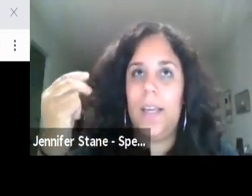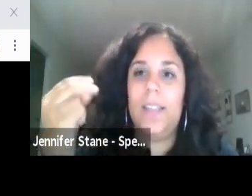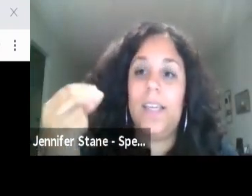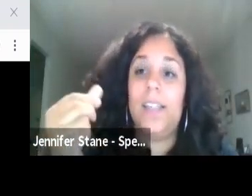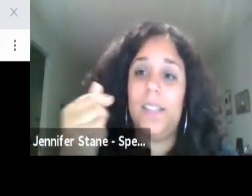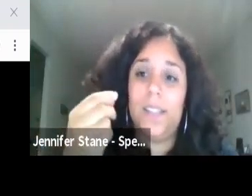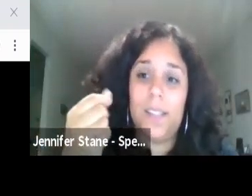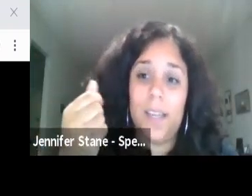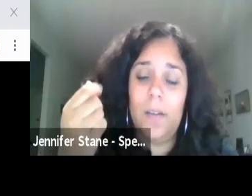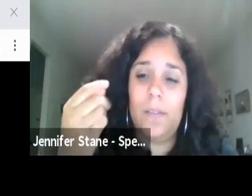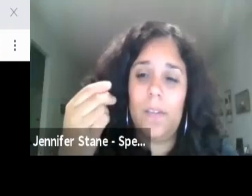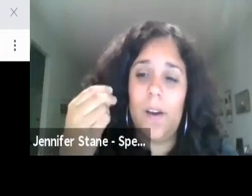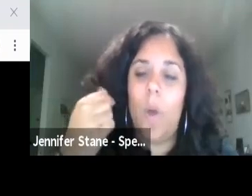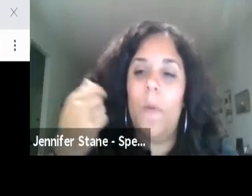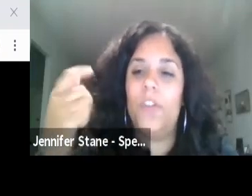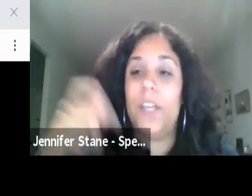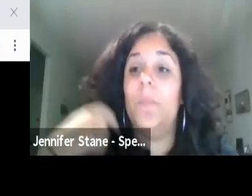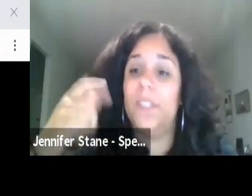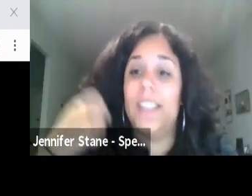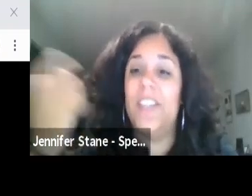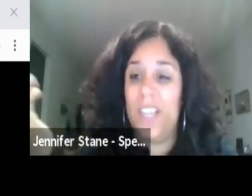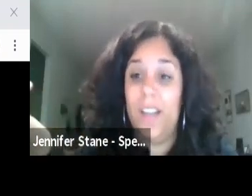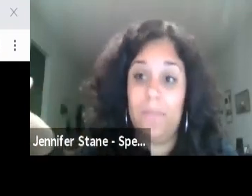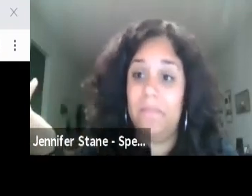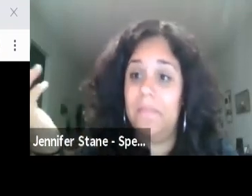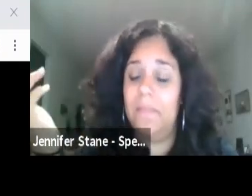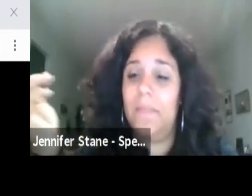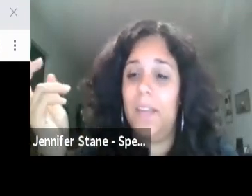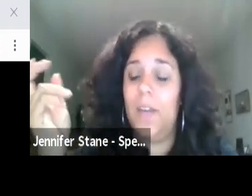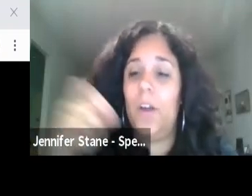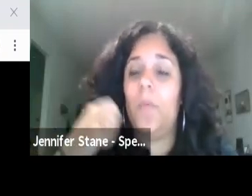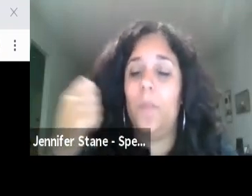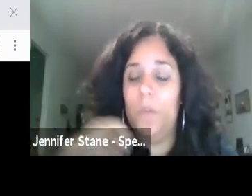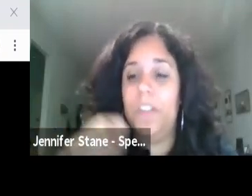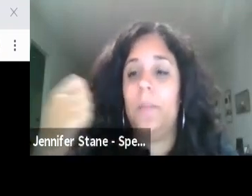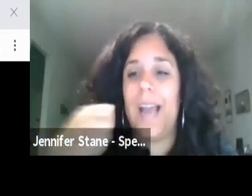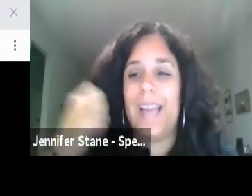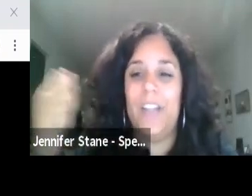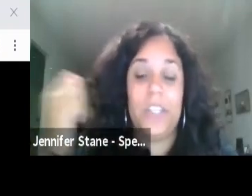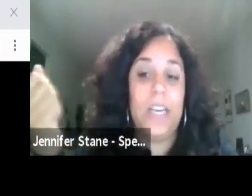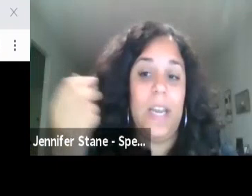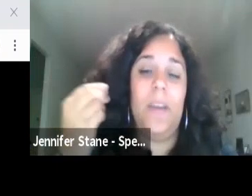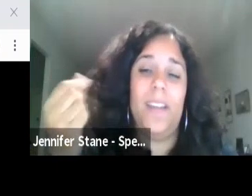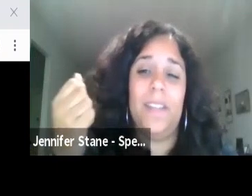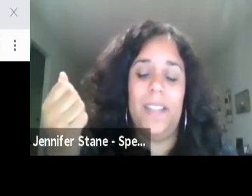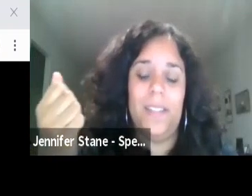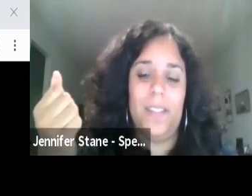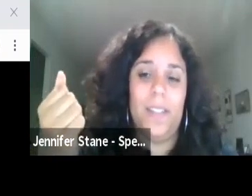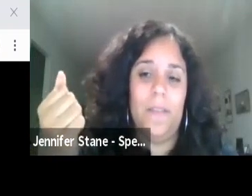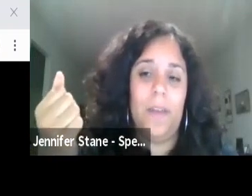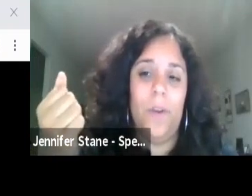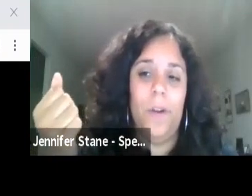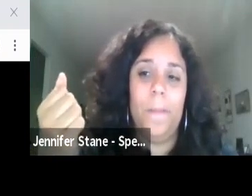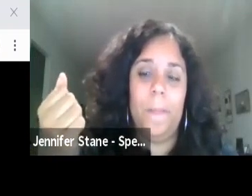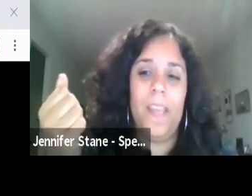eat it, its consistency almost helps to clean your teeth. It'll help remove some plaque as you're eating it because of the